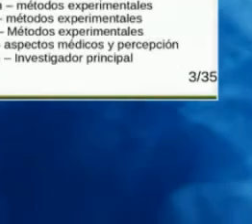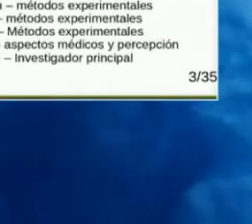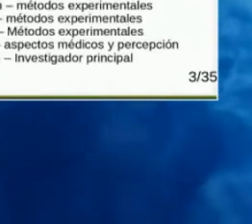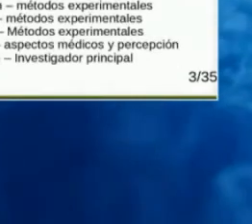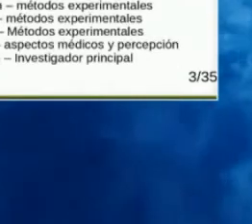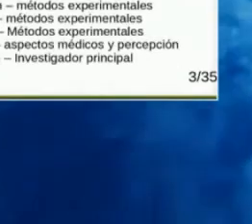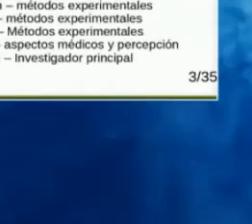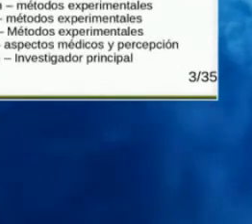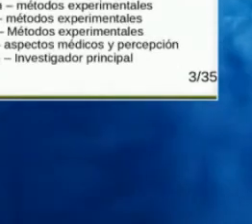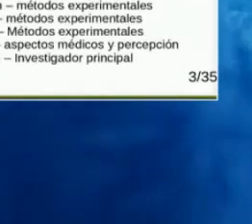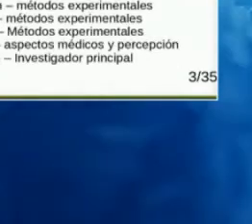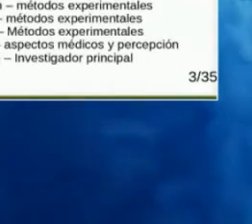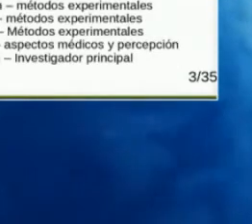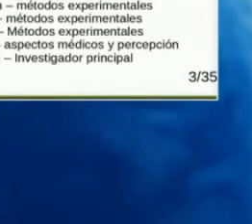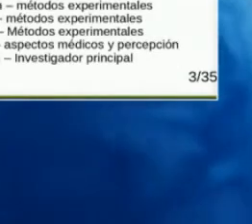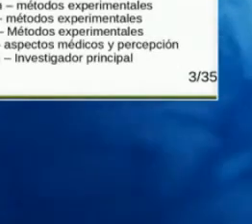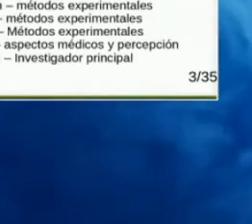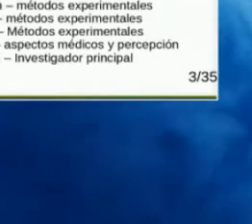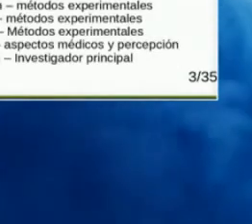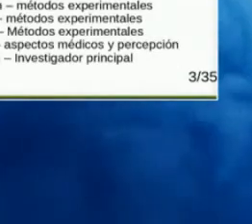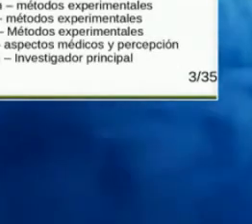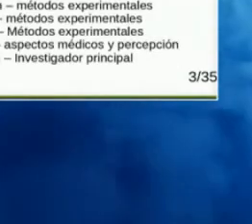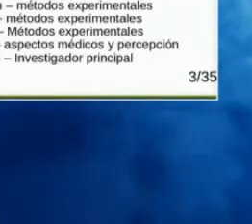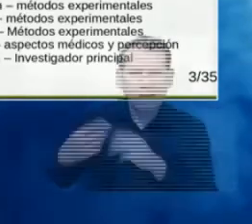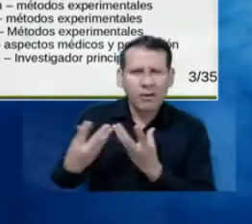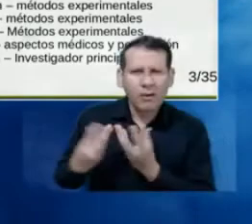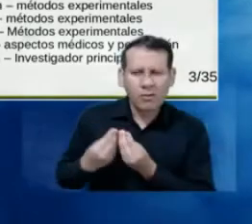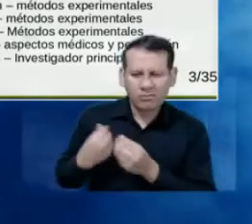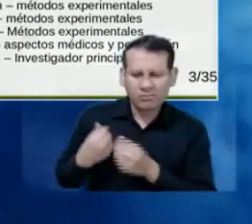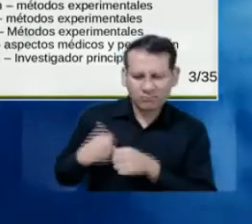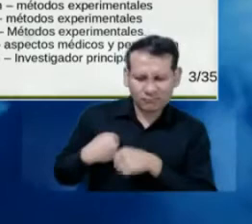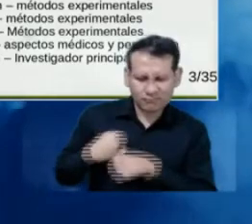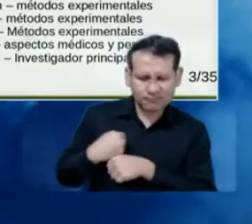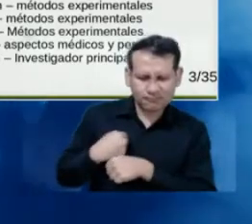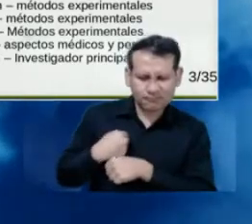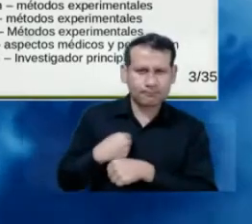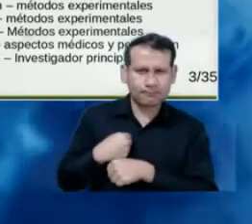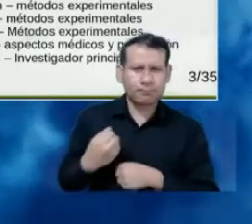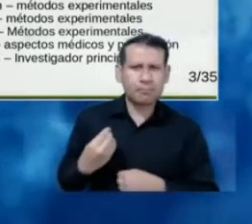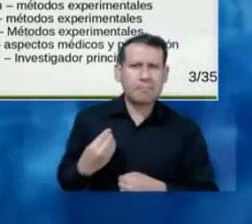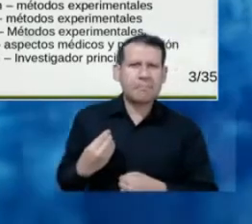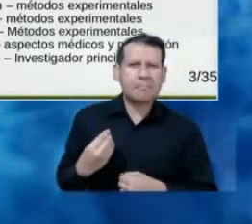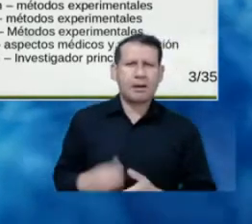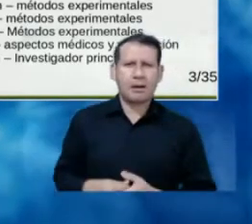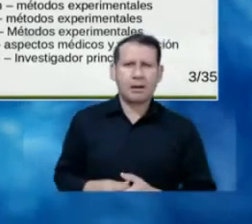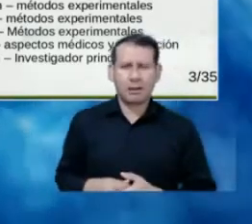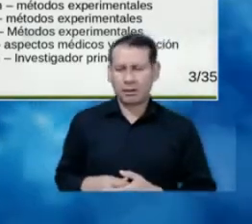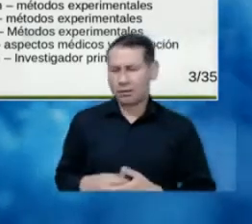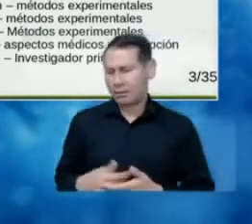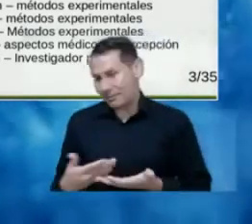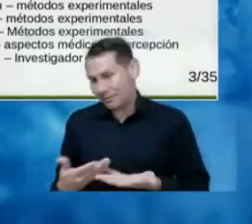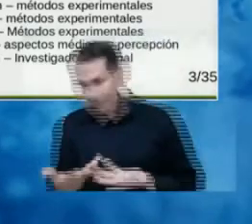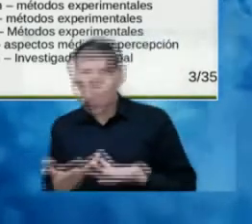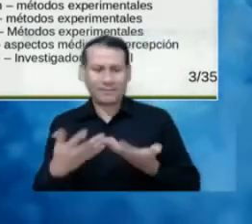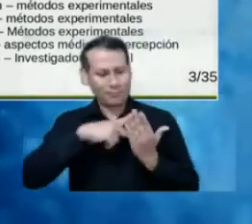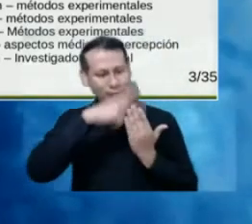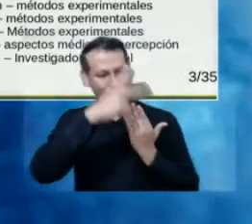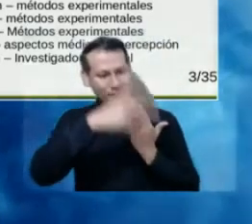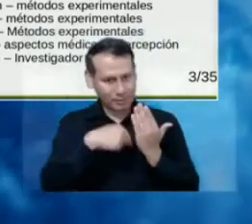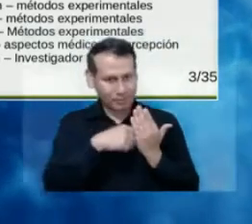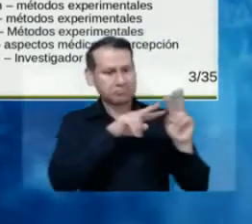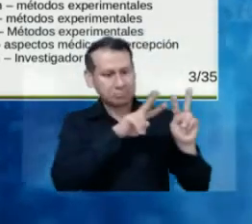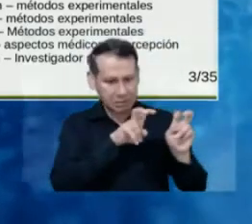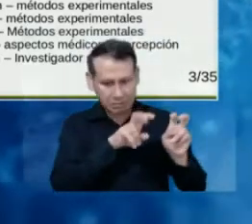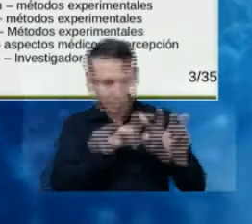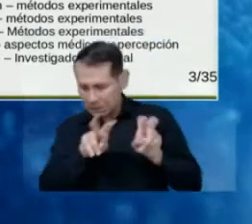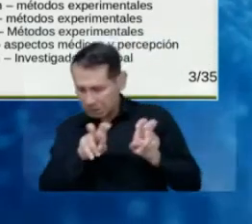there is a group, a working group, that trying to address the different topics